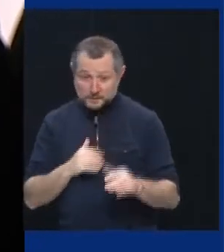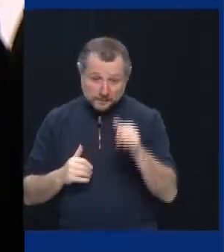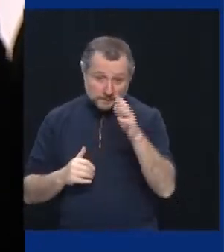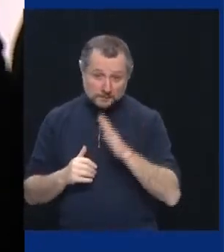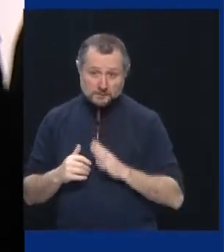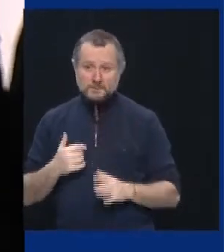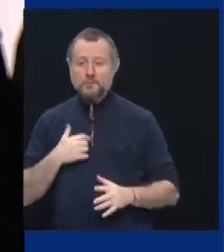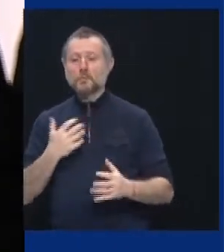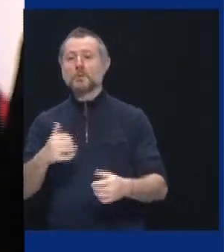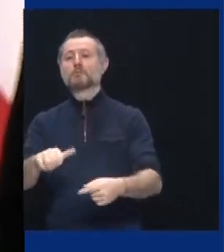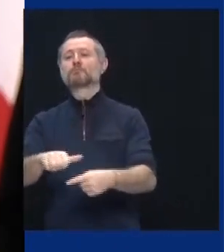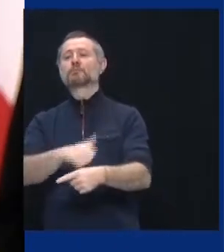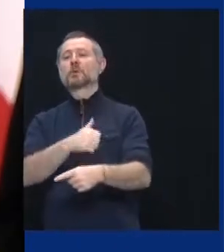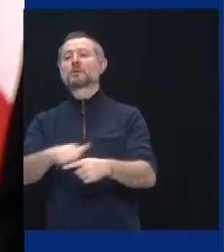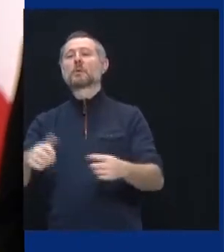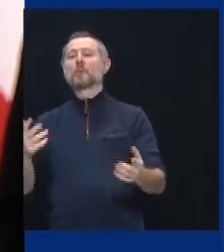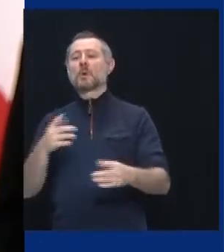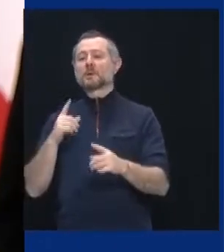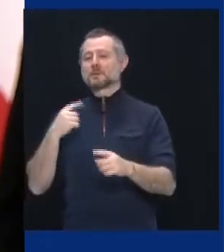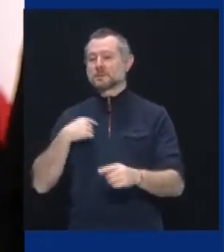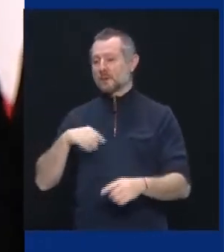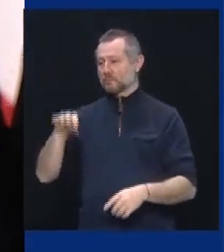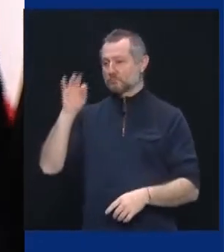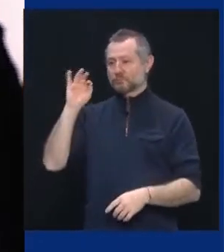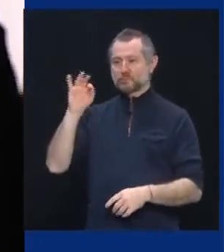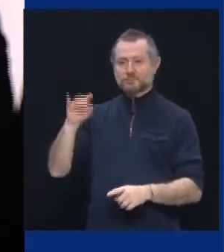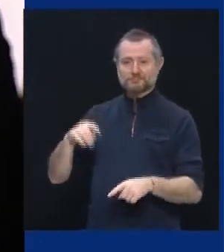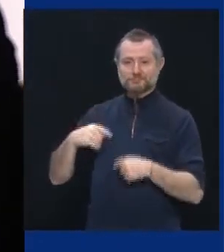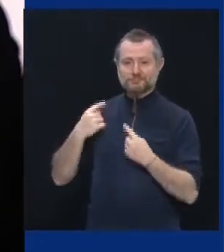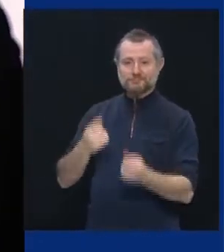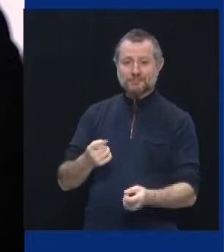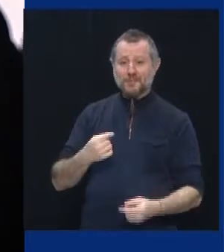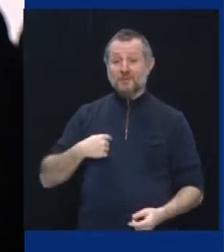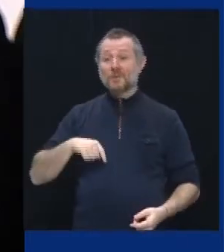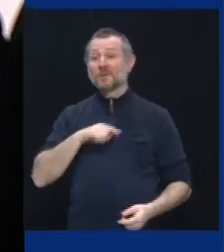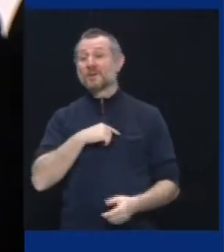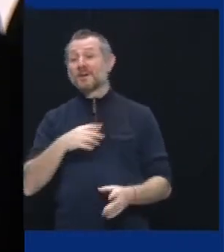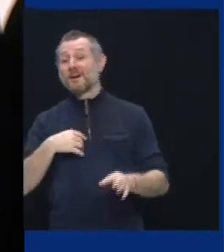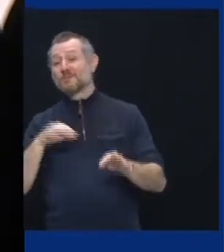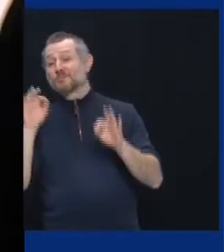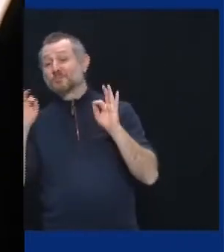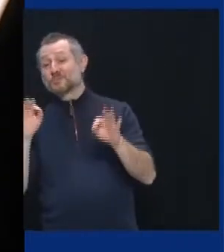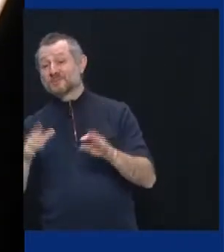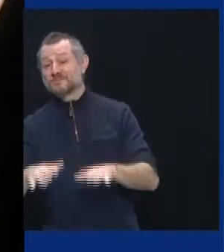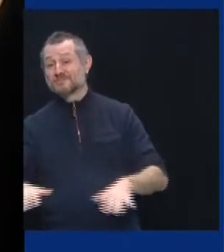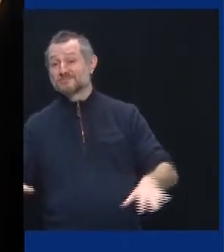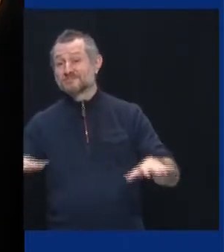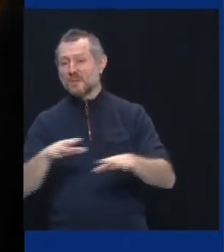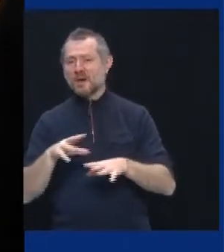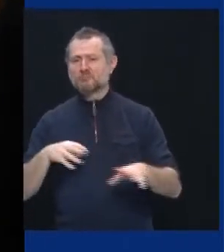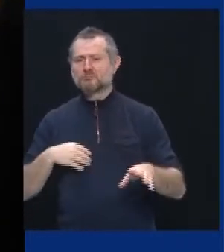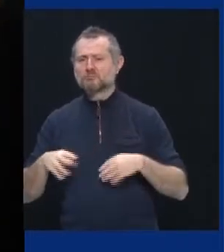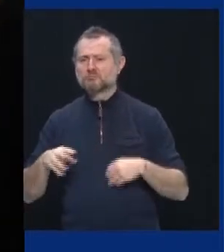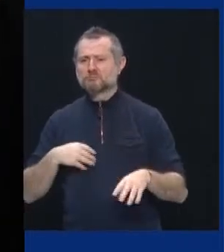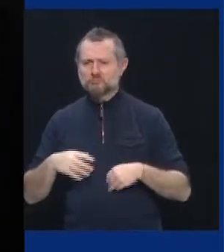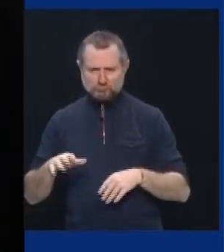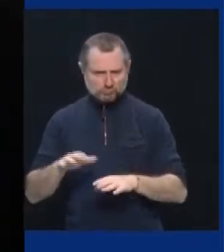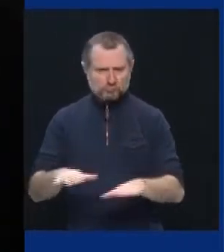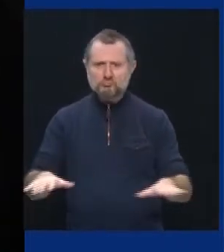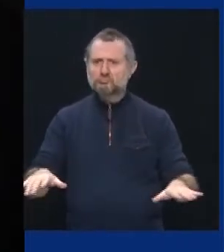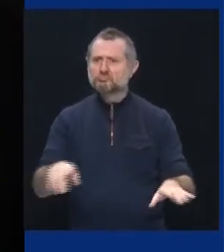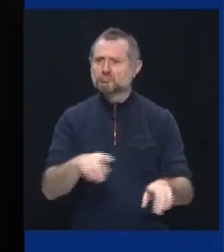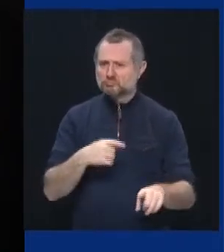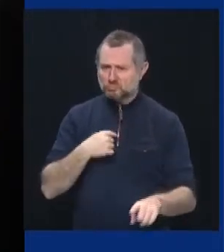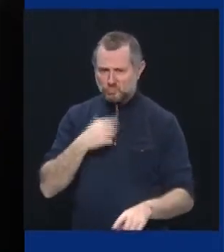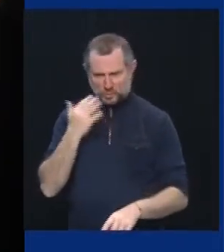Oh, yeah. We preach home ownership. Right. And I ask myself, why am I renting space in